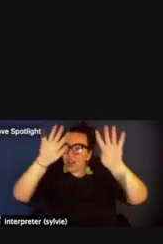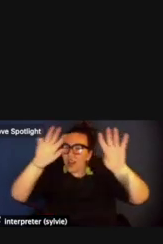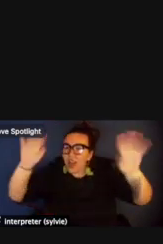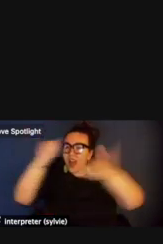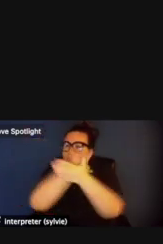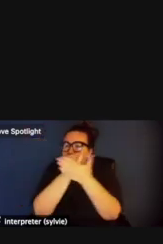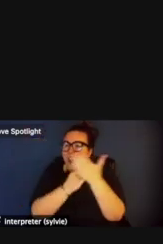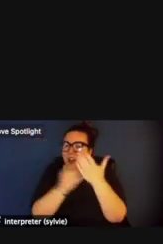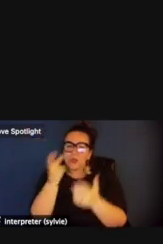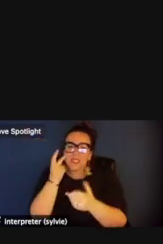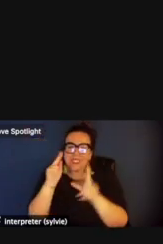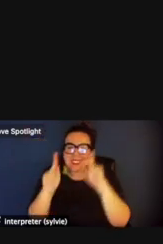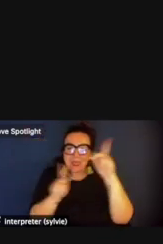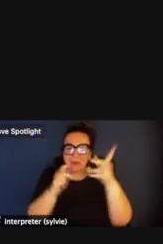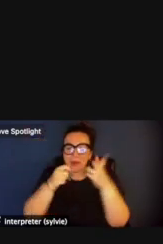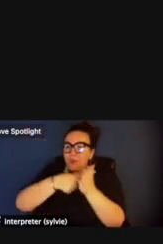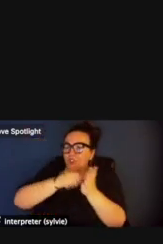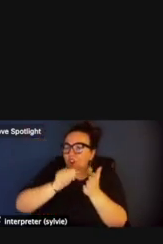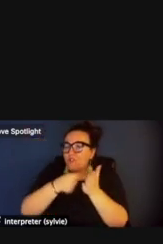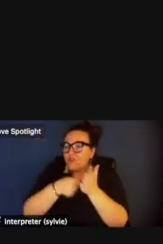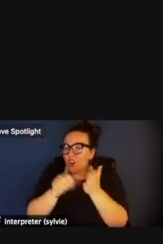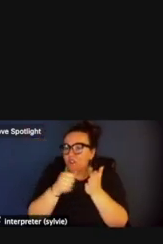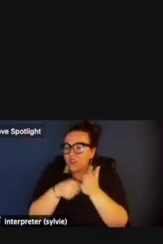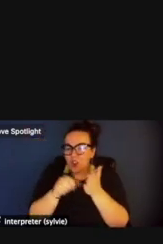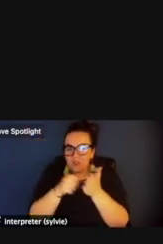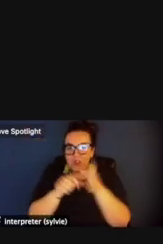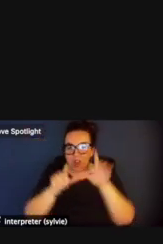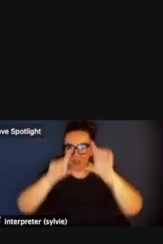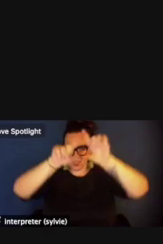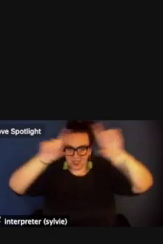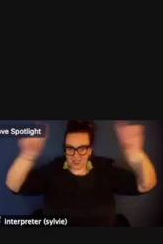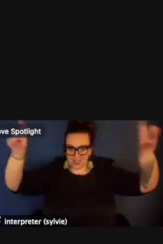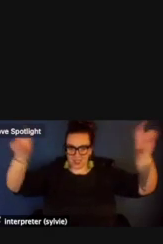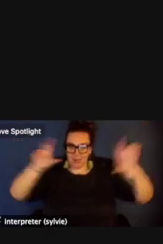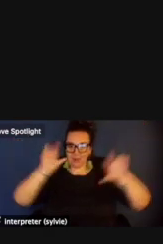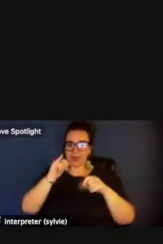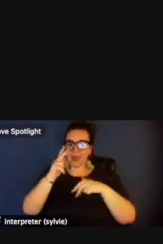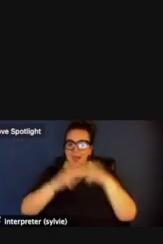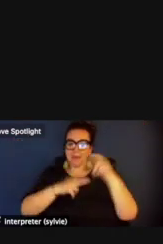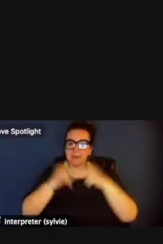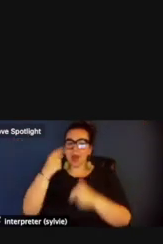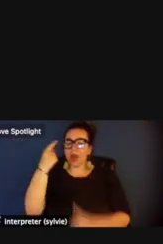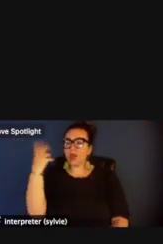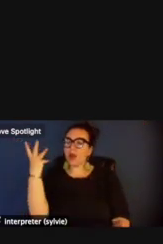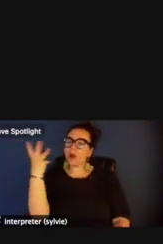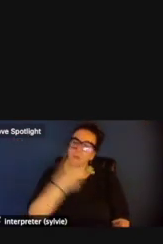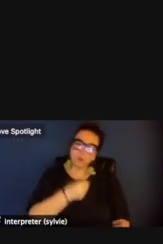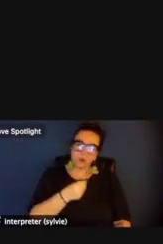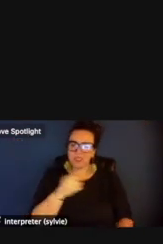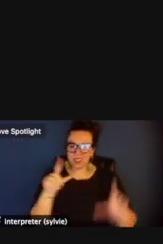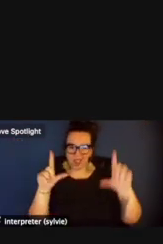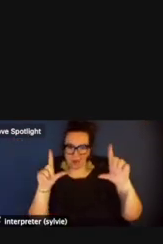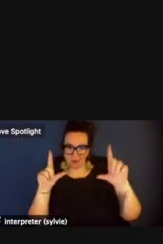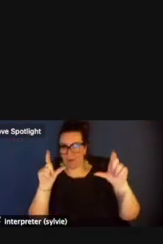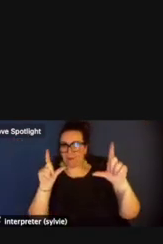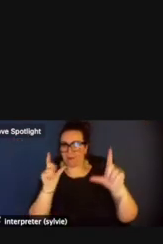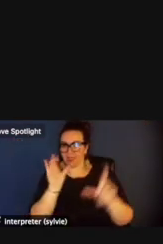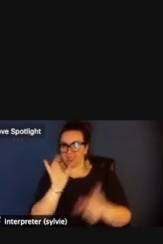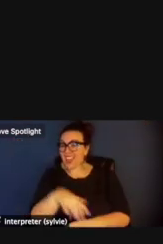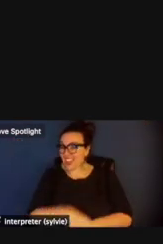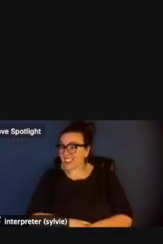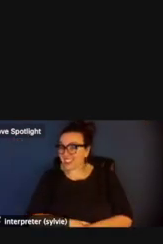right there within it. And we're at the very top. But this building I thought was so beautiful that I took a picture of this one.